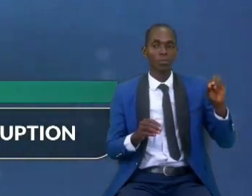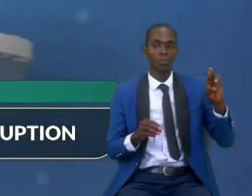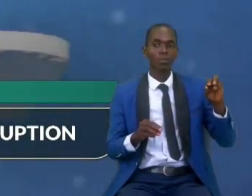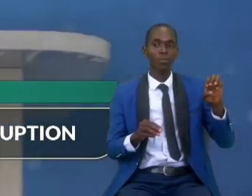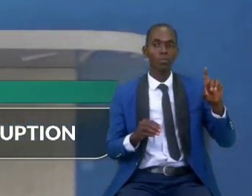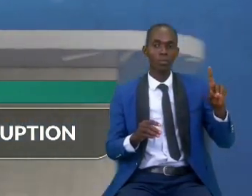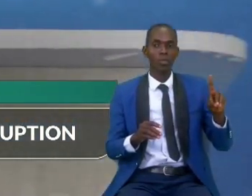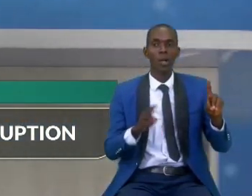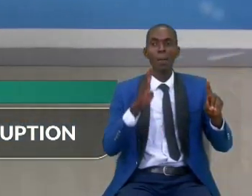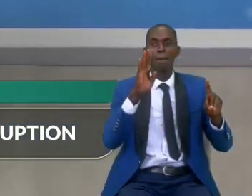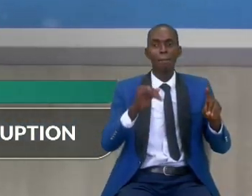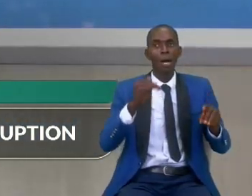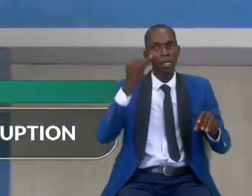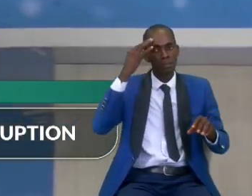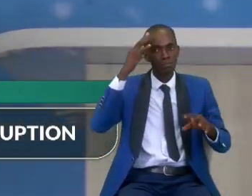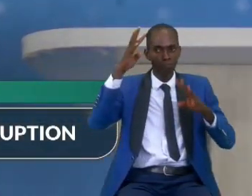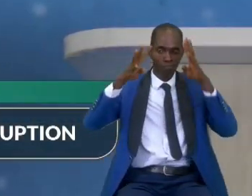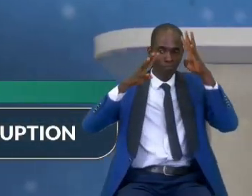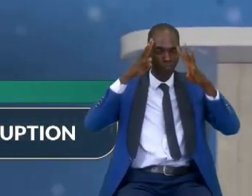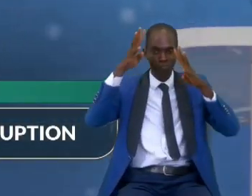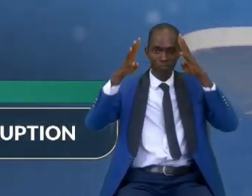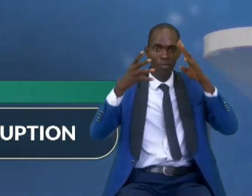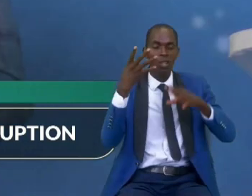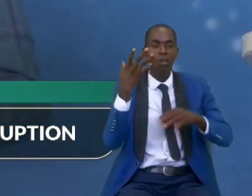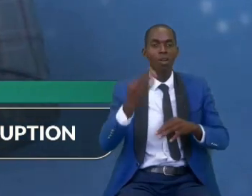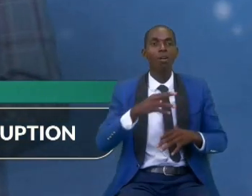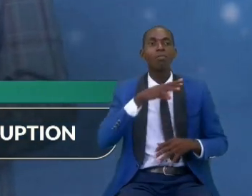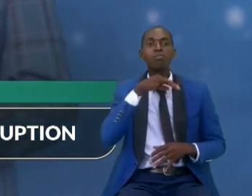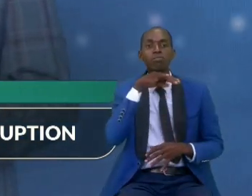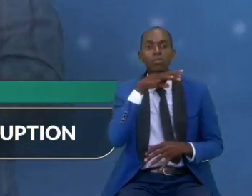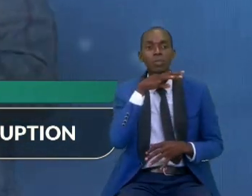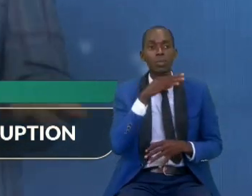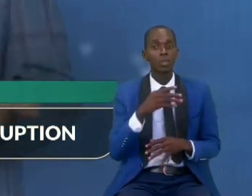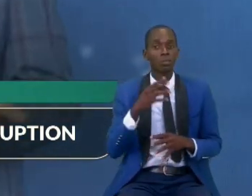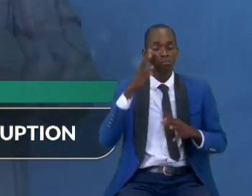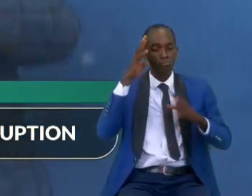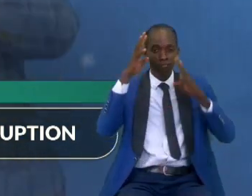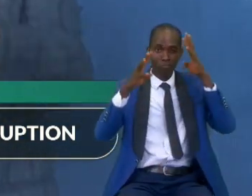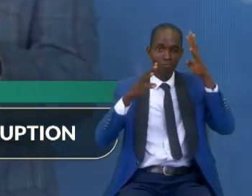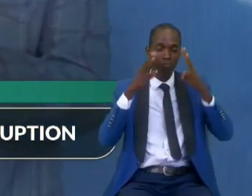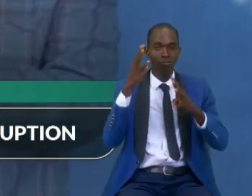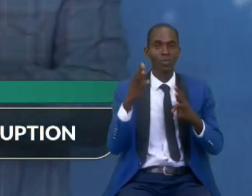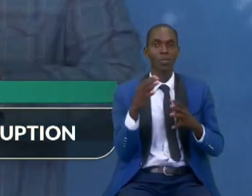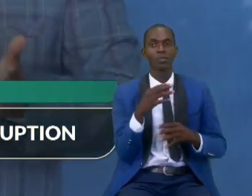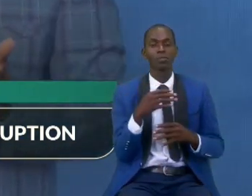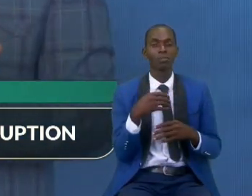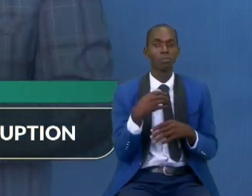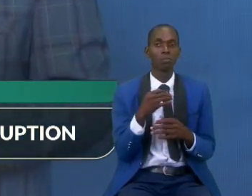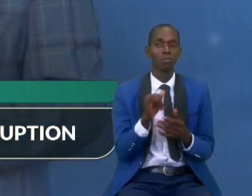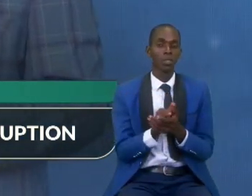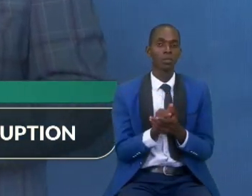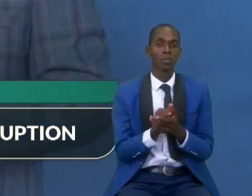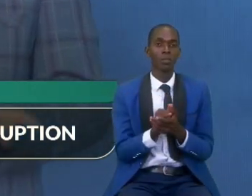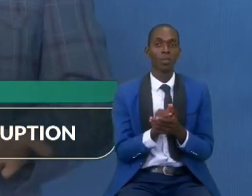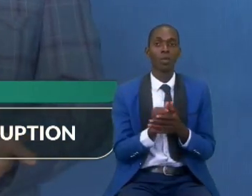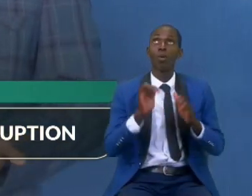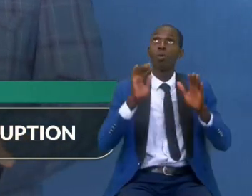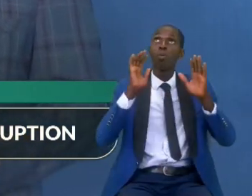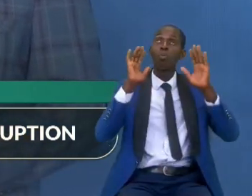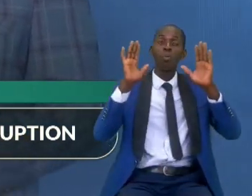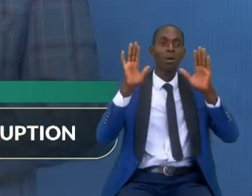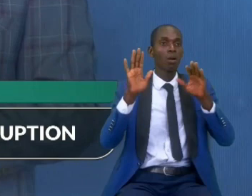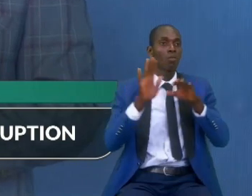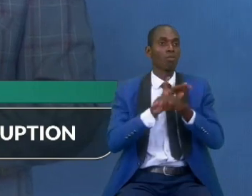We came formed by the Lord wonderfully and fearfully. And now the next stage, the